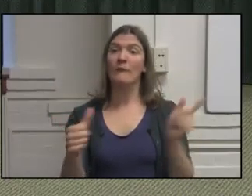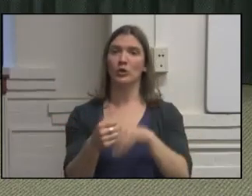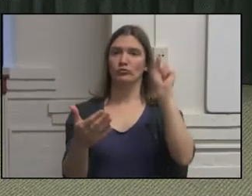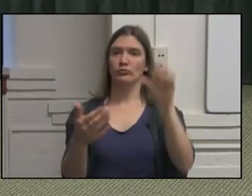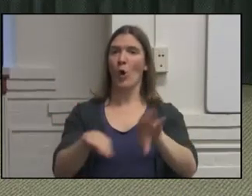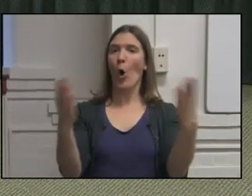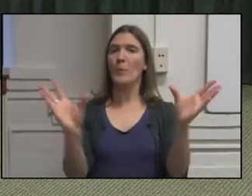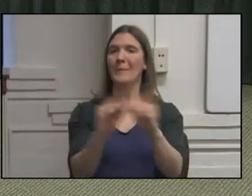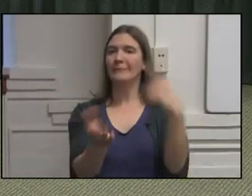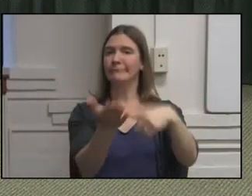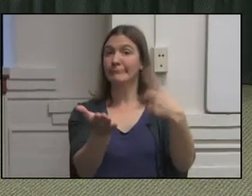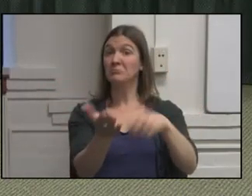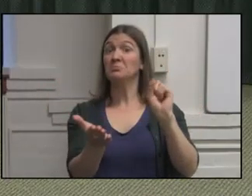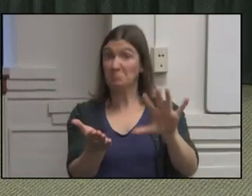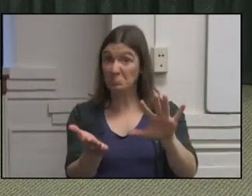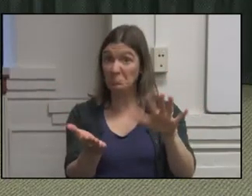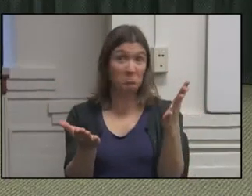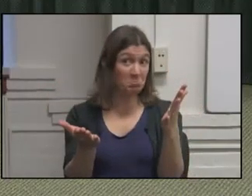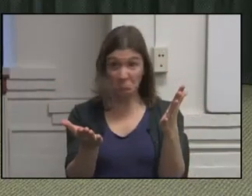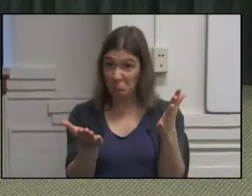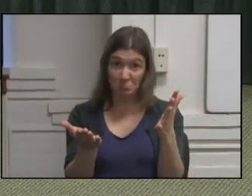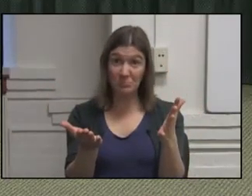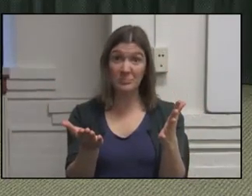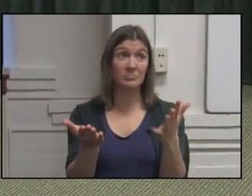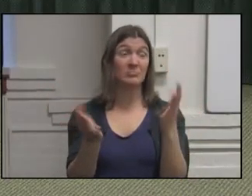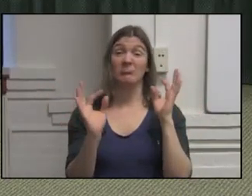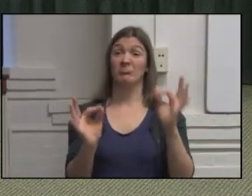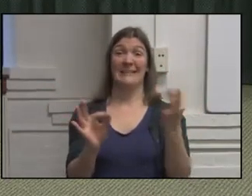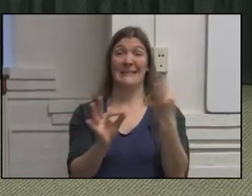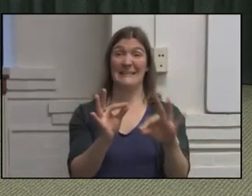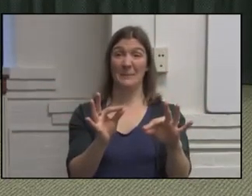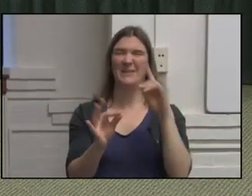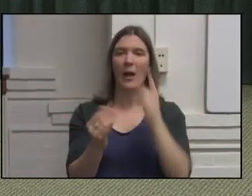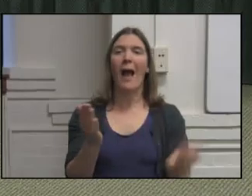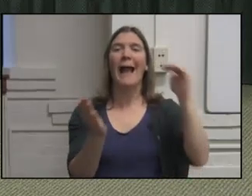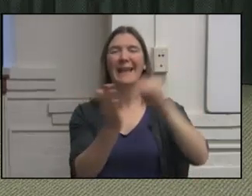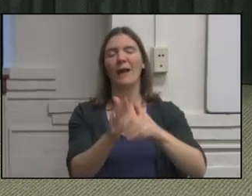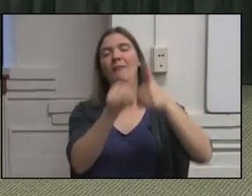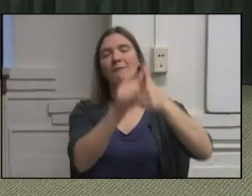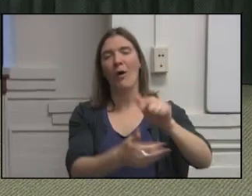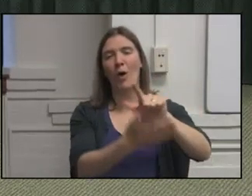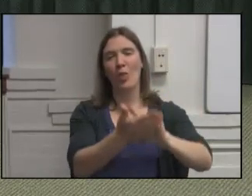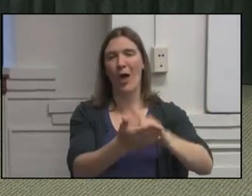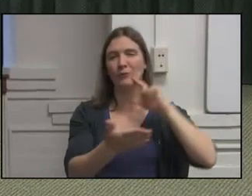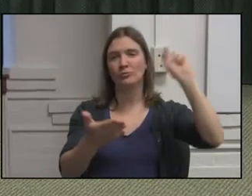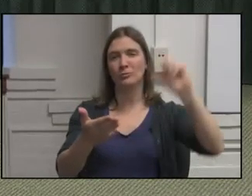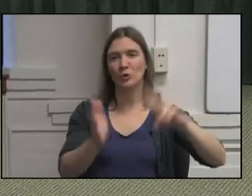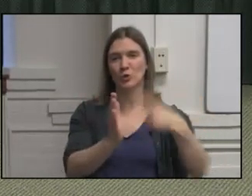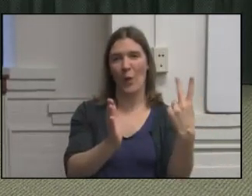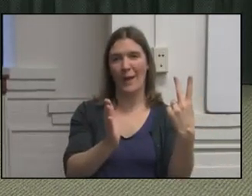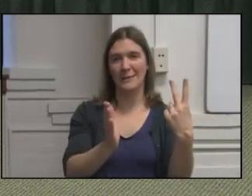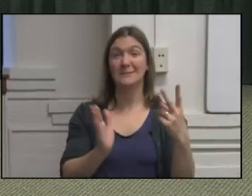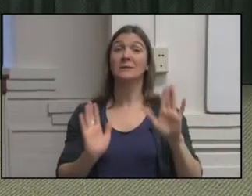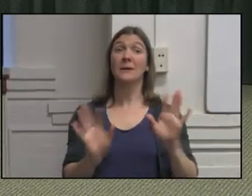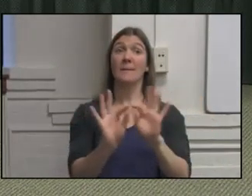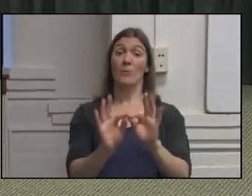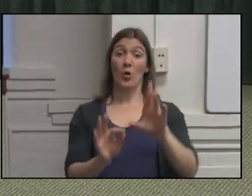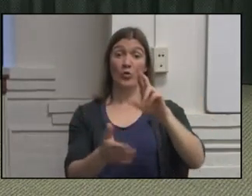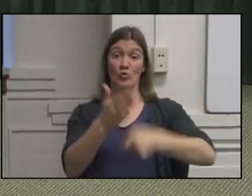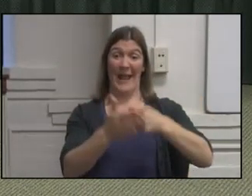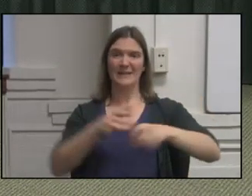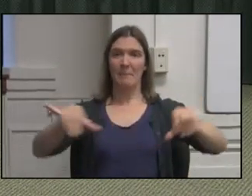it 2 weeks ago tonight for first reading, that what's before you is an ordinance that will maintain the existing water and